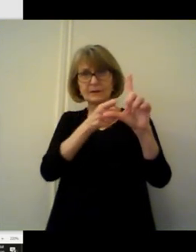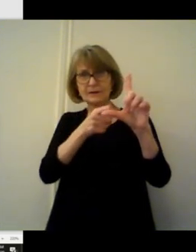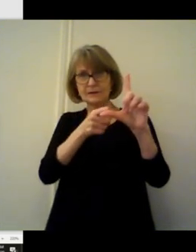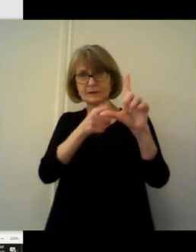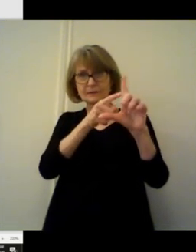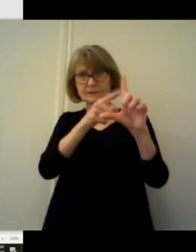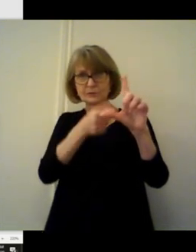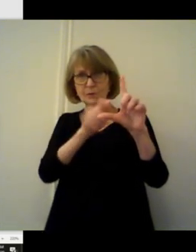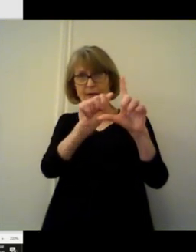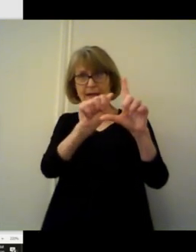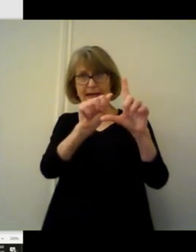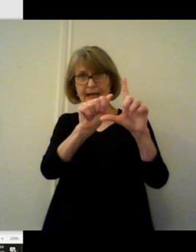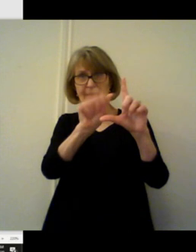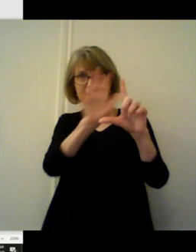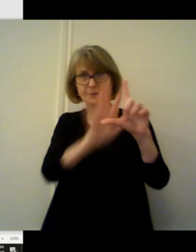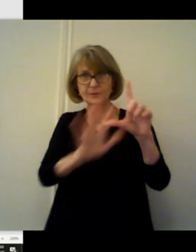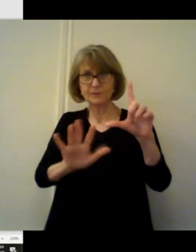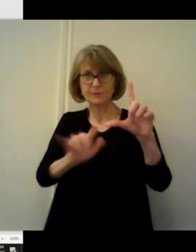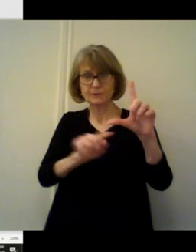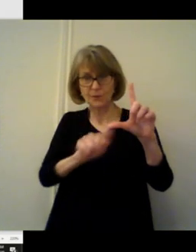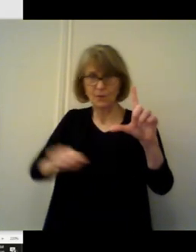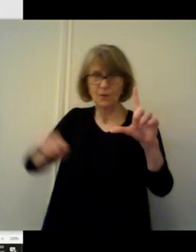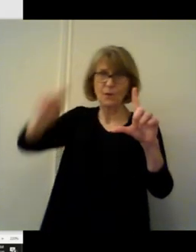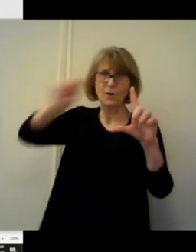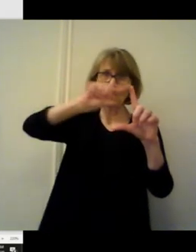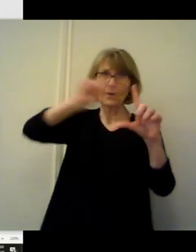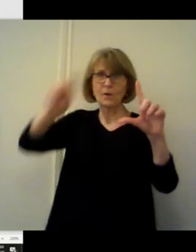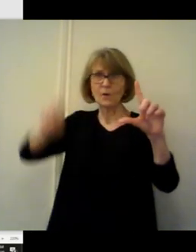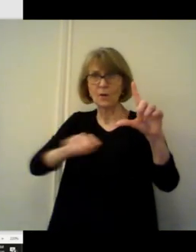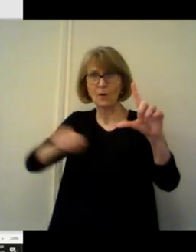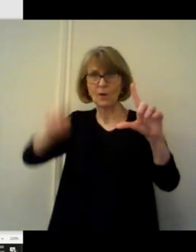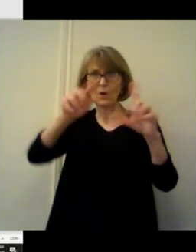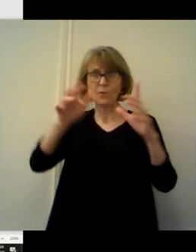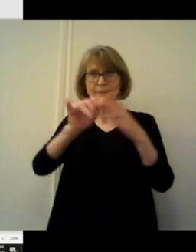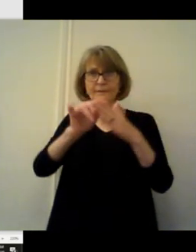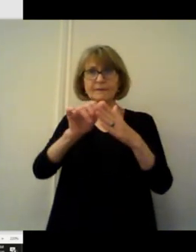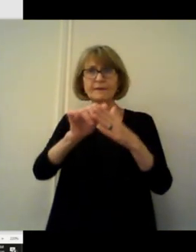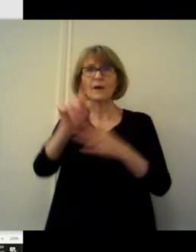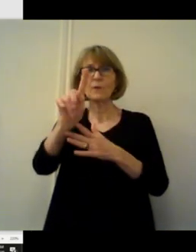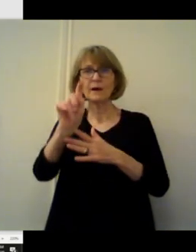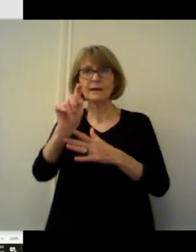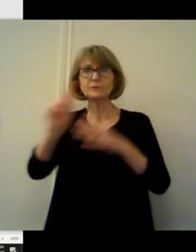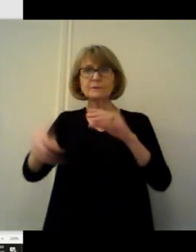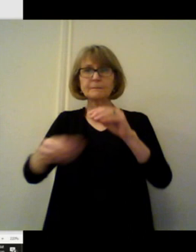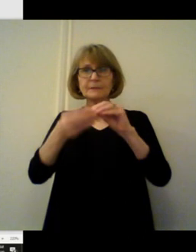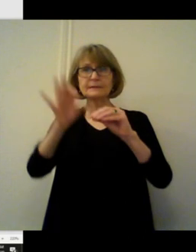wants all of this right here. So what is 100 plus 90?